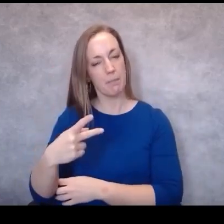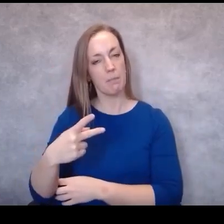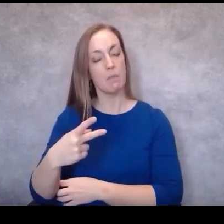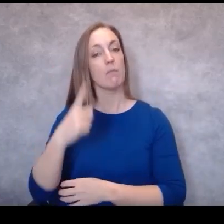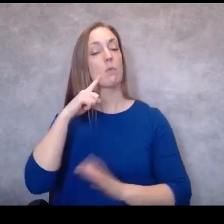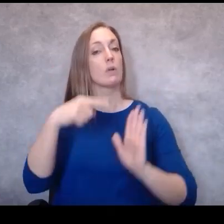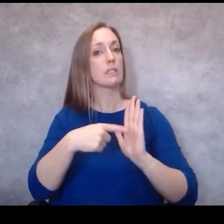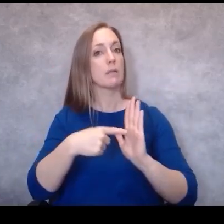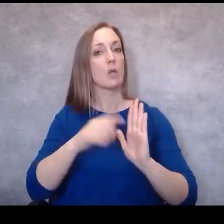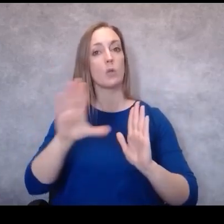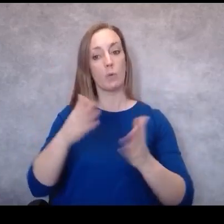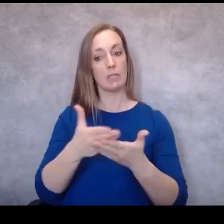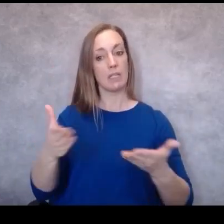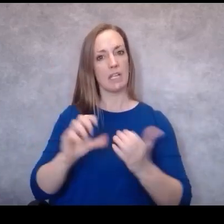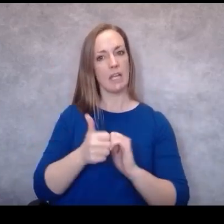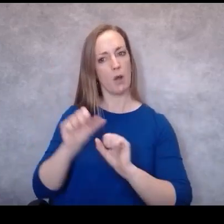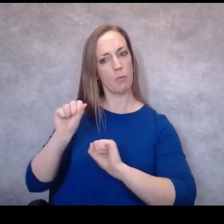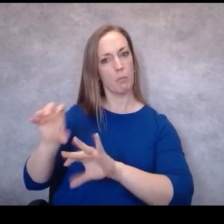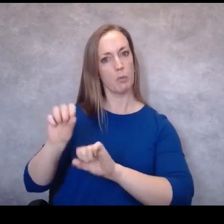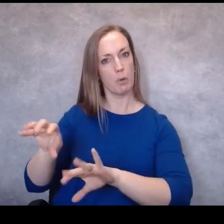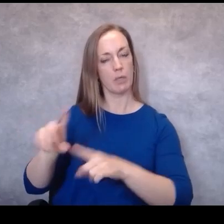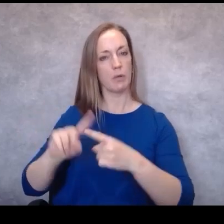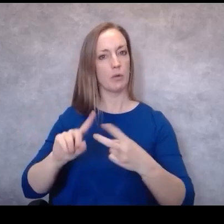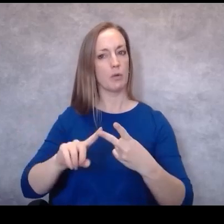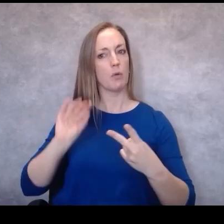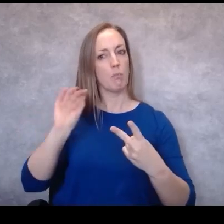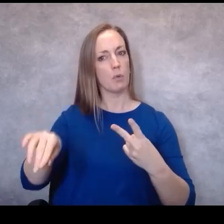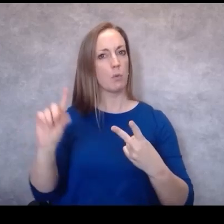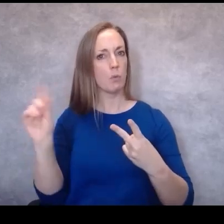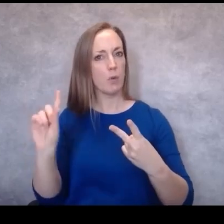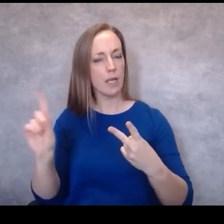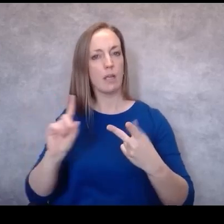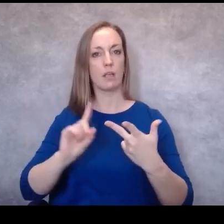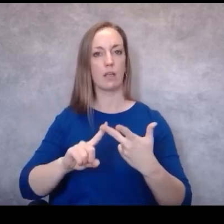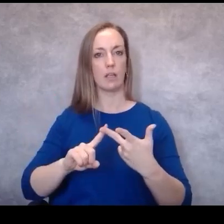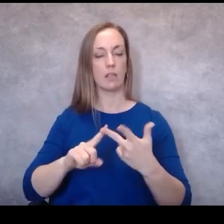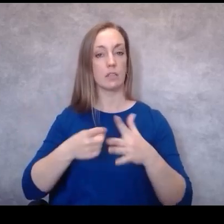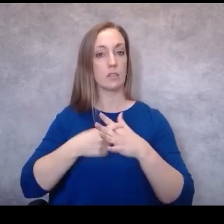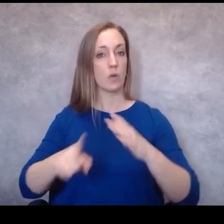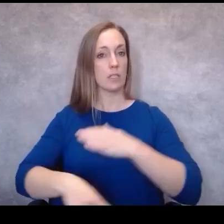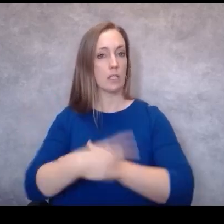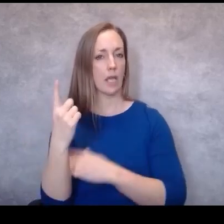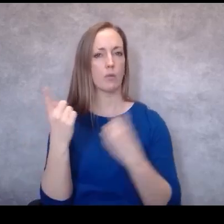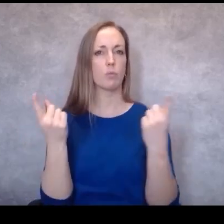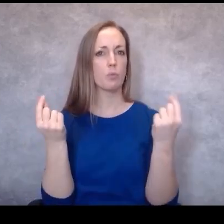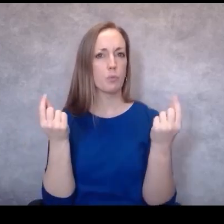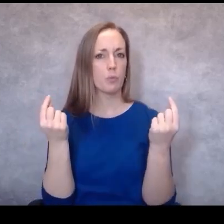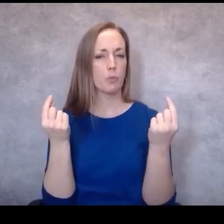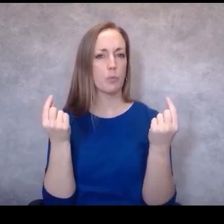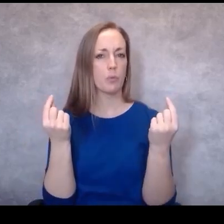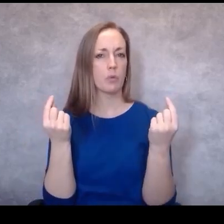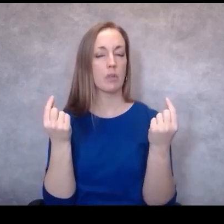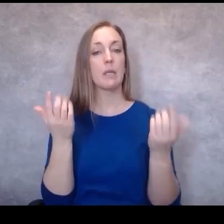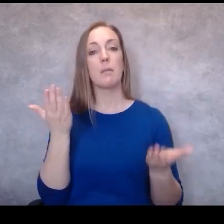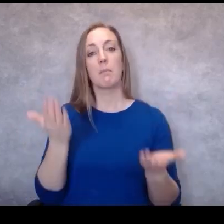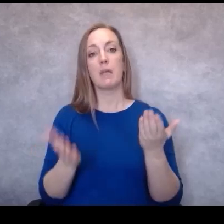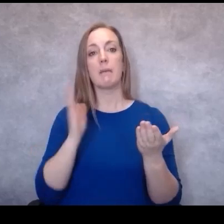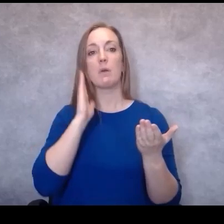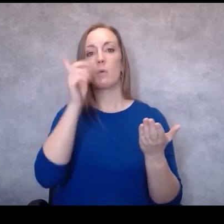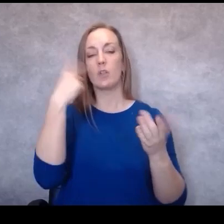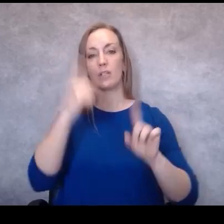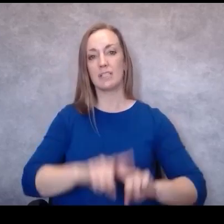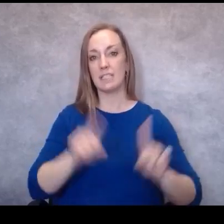away your belongings, where items should go, and what to do to start the day. This may look different when students enter their